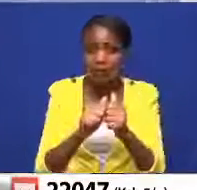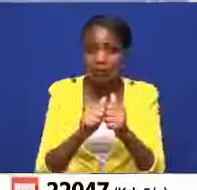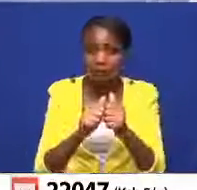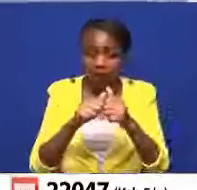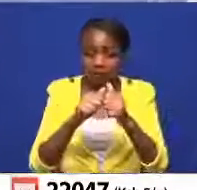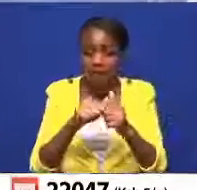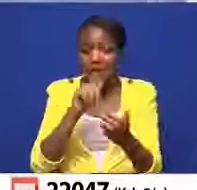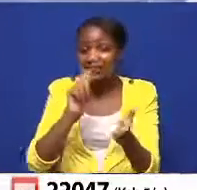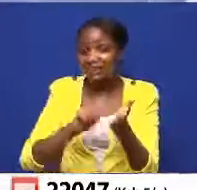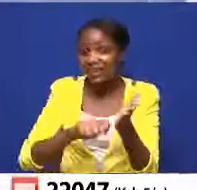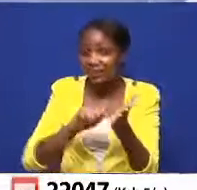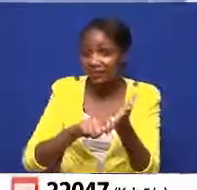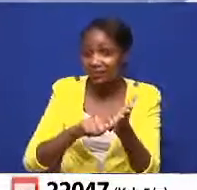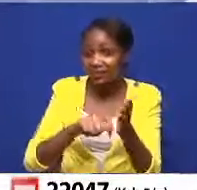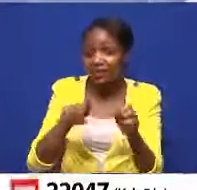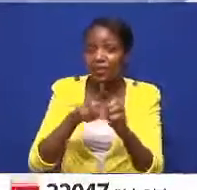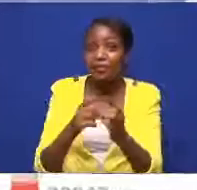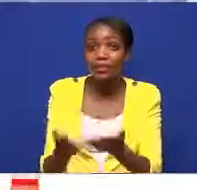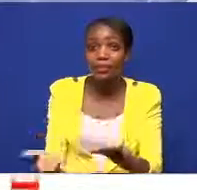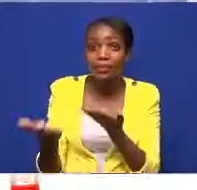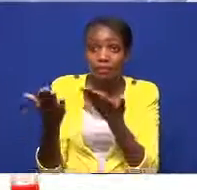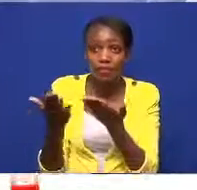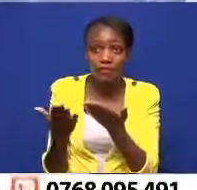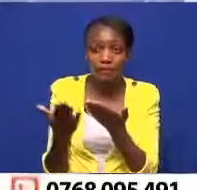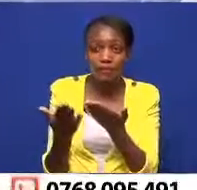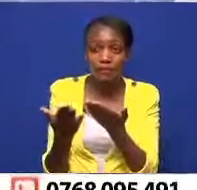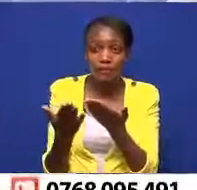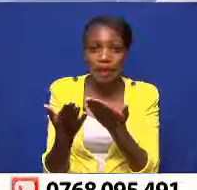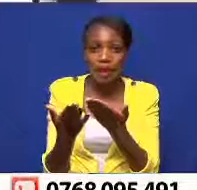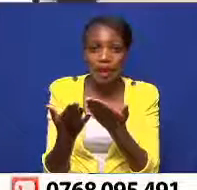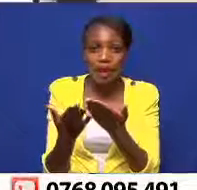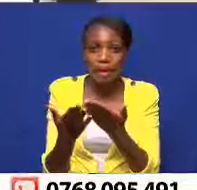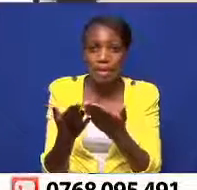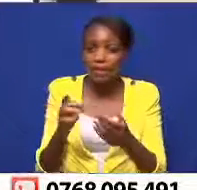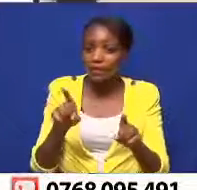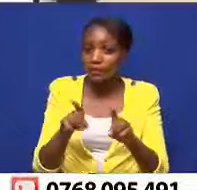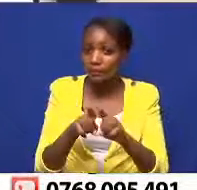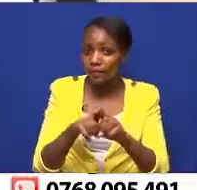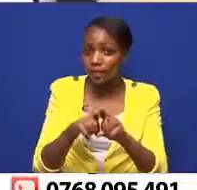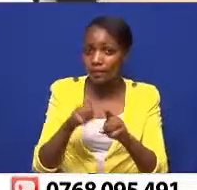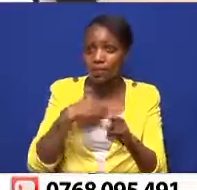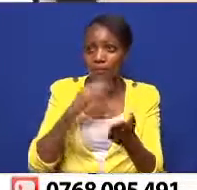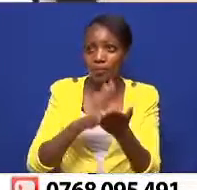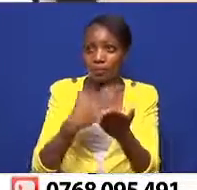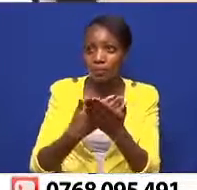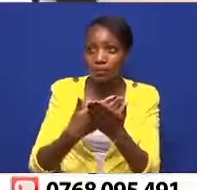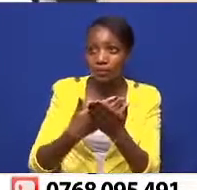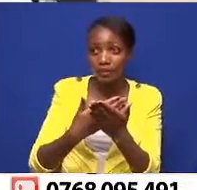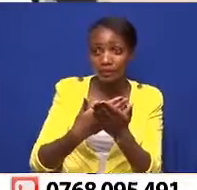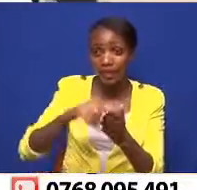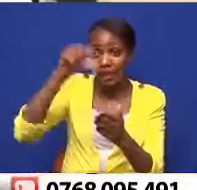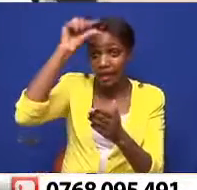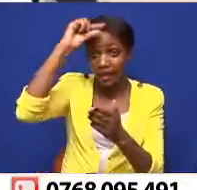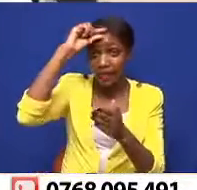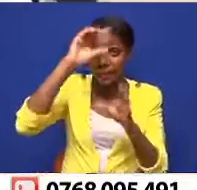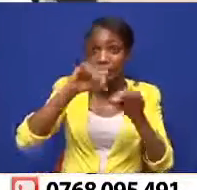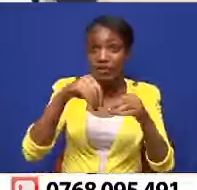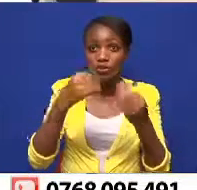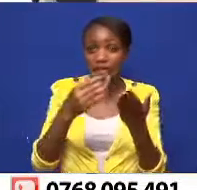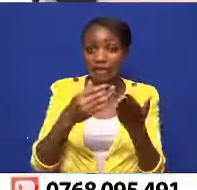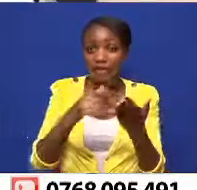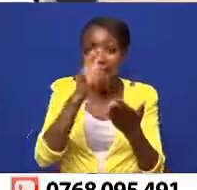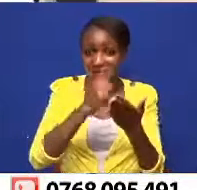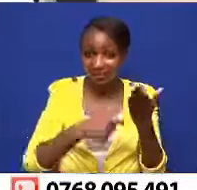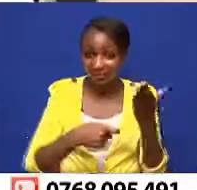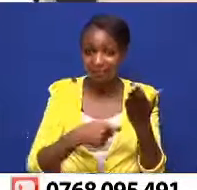to companies seeking to increase their capacity to produce import substitute goods. That the government offer grant tax breaks to